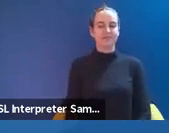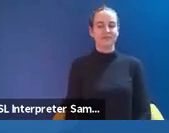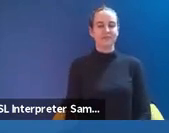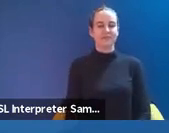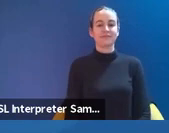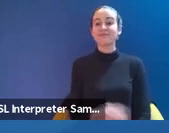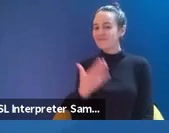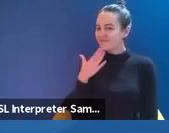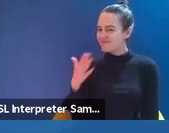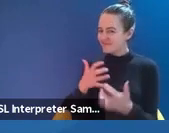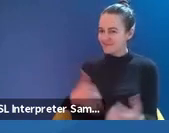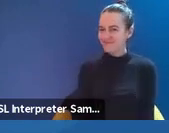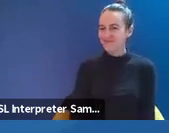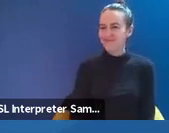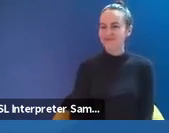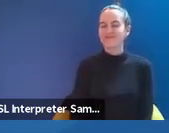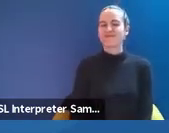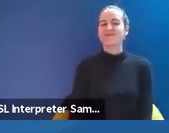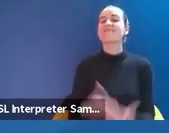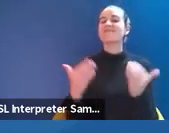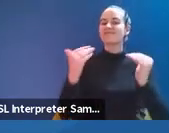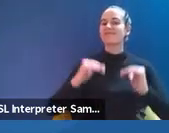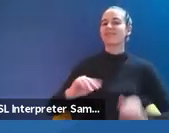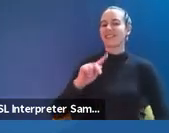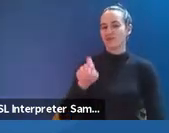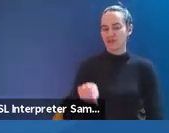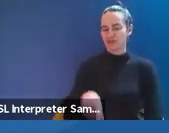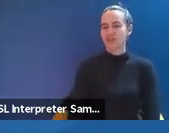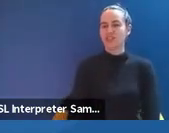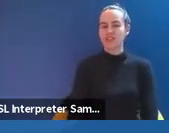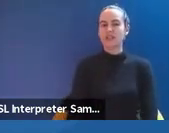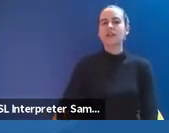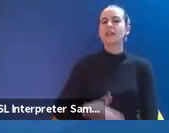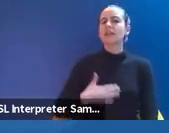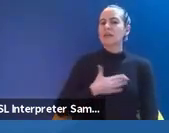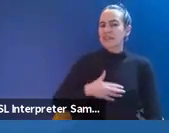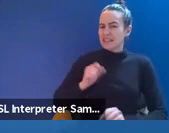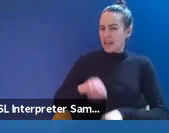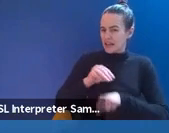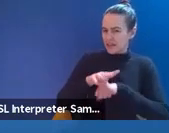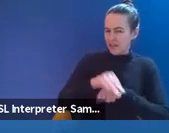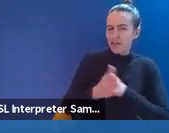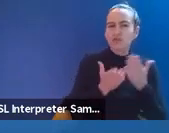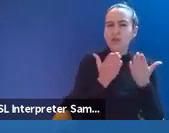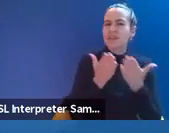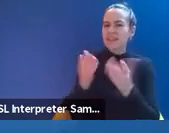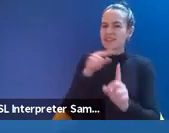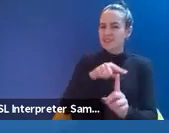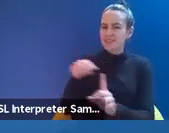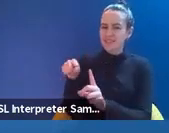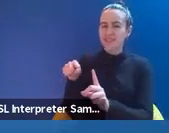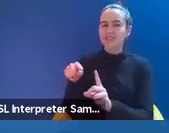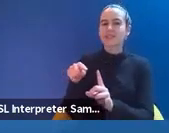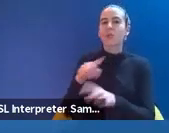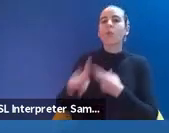Thank you so much, Dr. Spankovich. The next question is, please advise on recommendations for types of